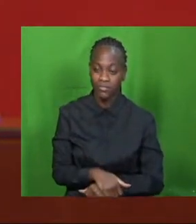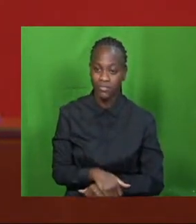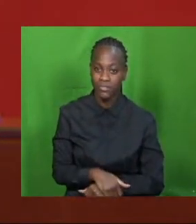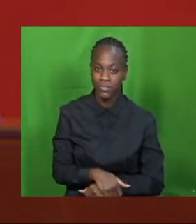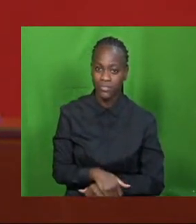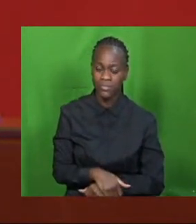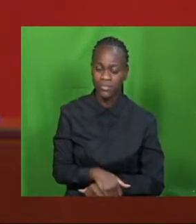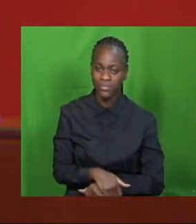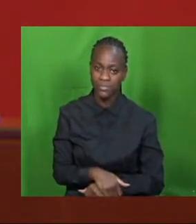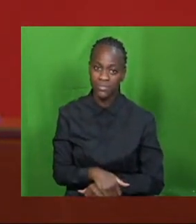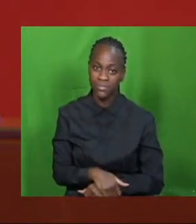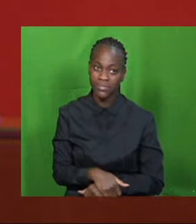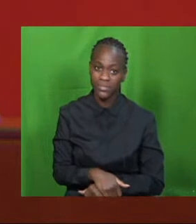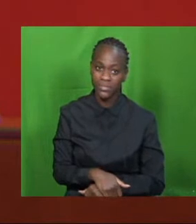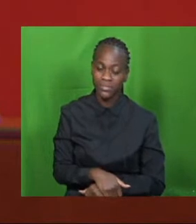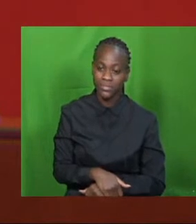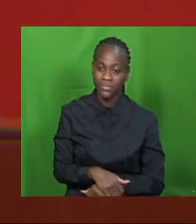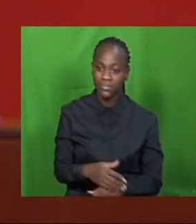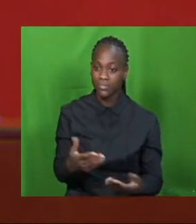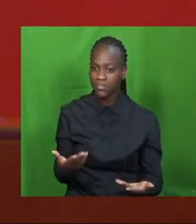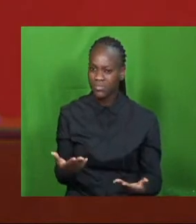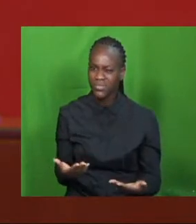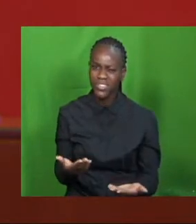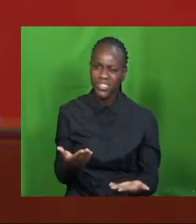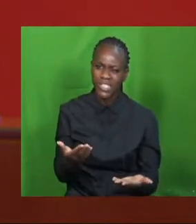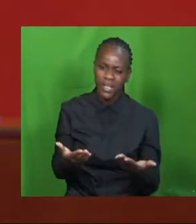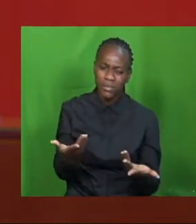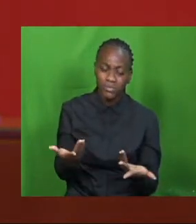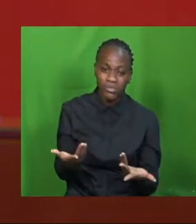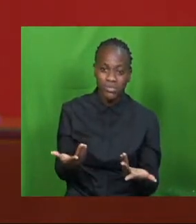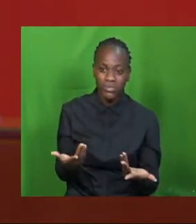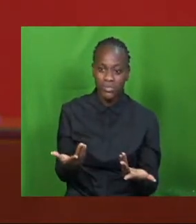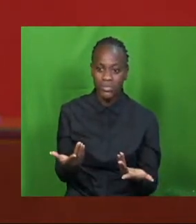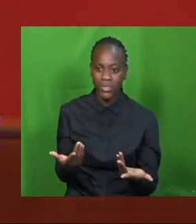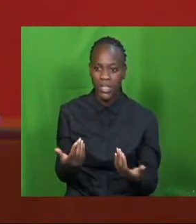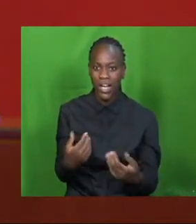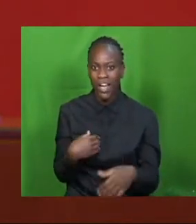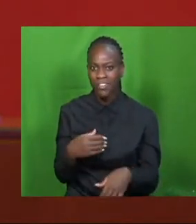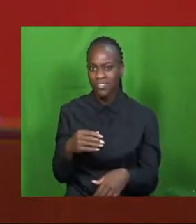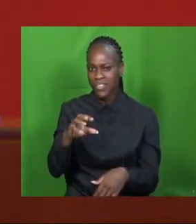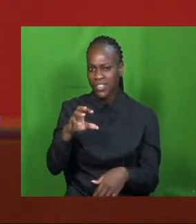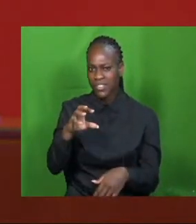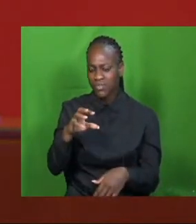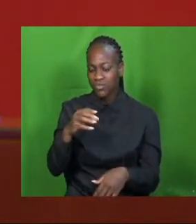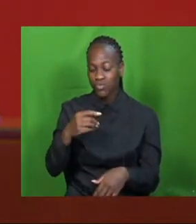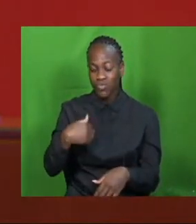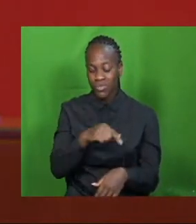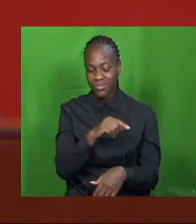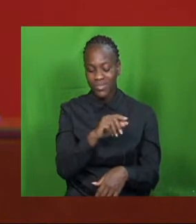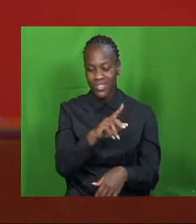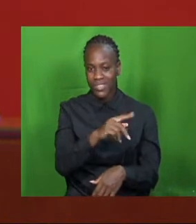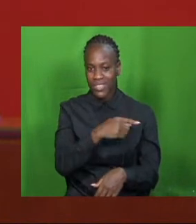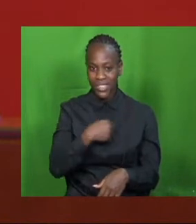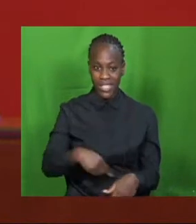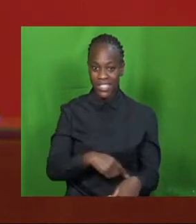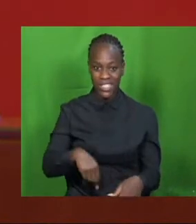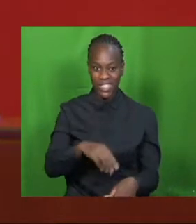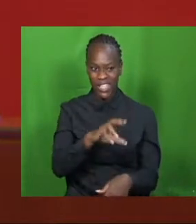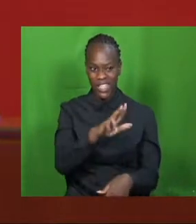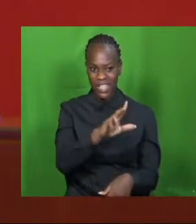Commonwealth Parliamentary Association International. In fact, Mr. Speaker, when we came to the election, my campaign manager was